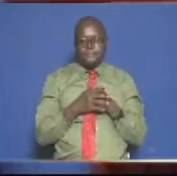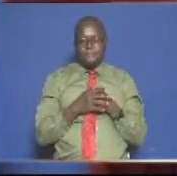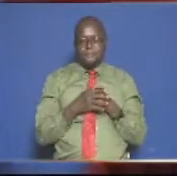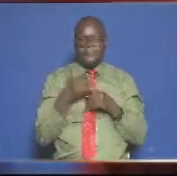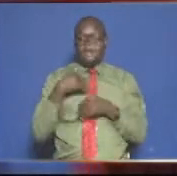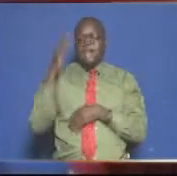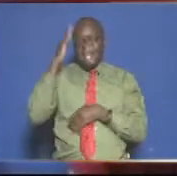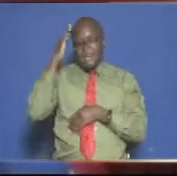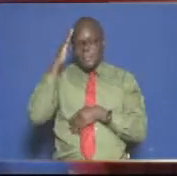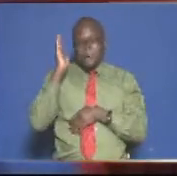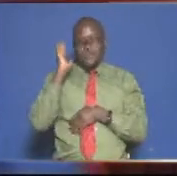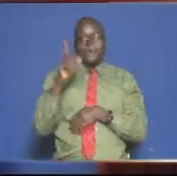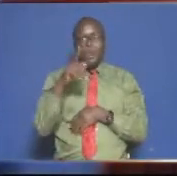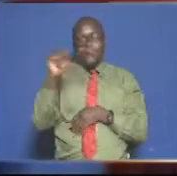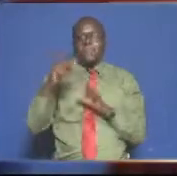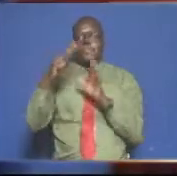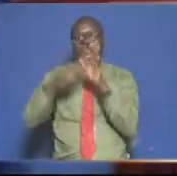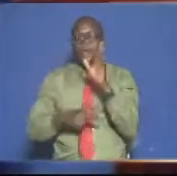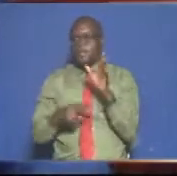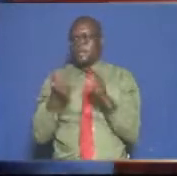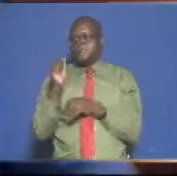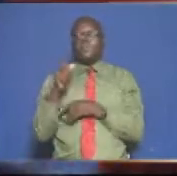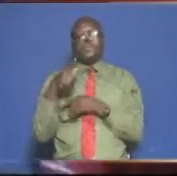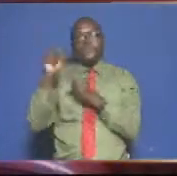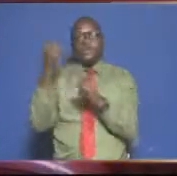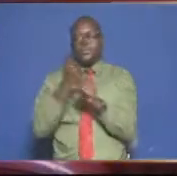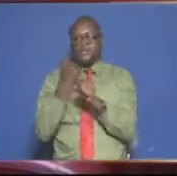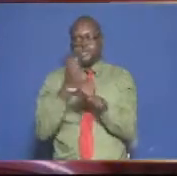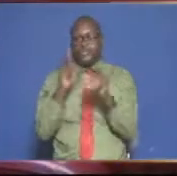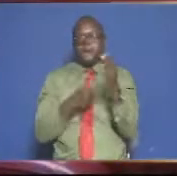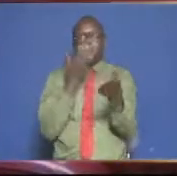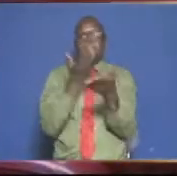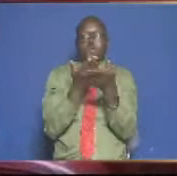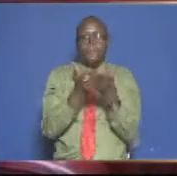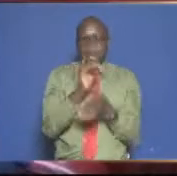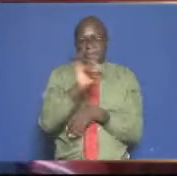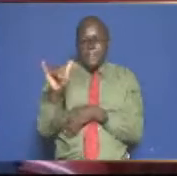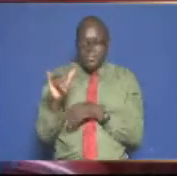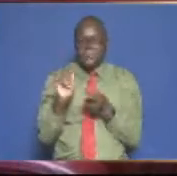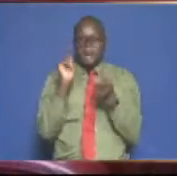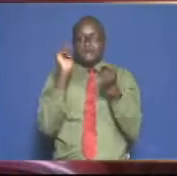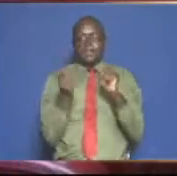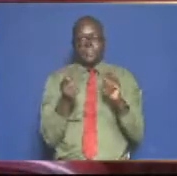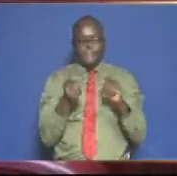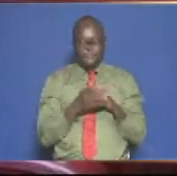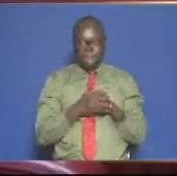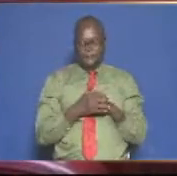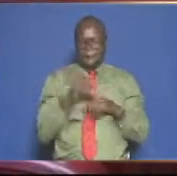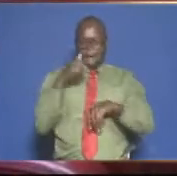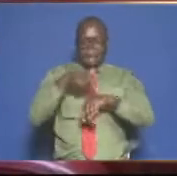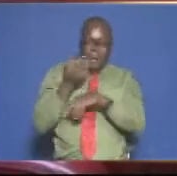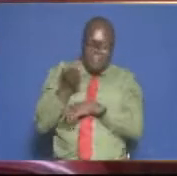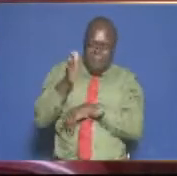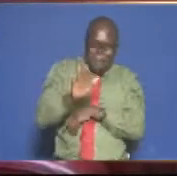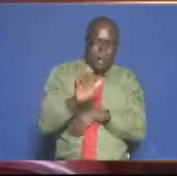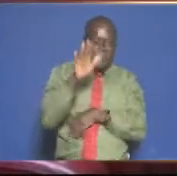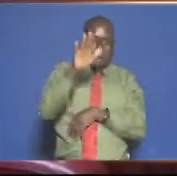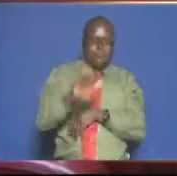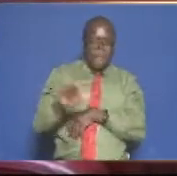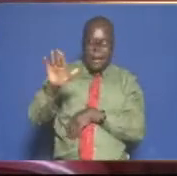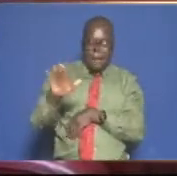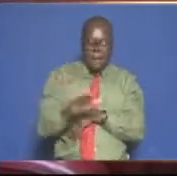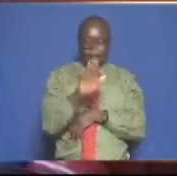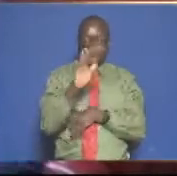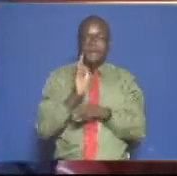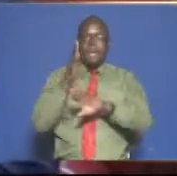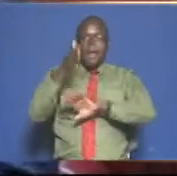knew you were going to read, and so just go ahead and propose those amendments. Mr. Speaker, when I came to the floor of the House,